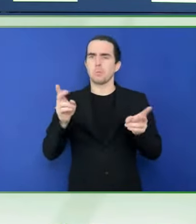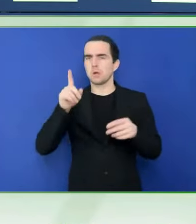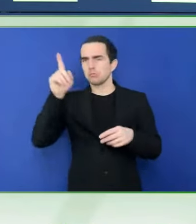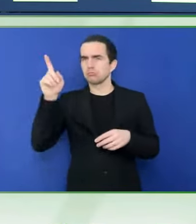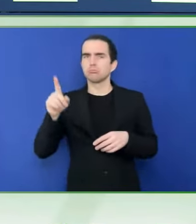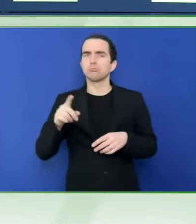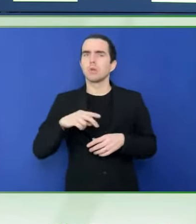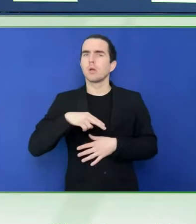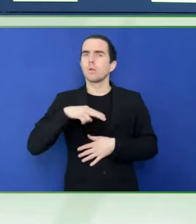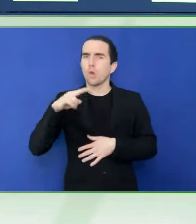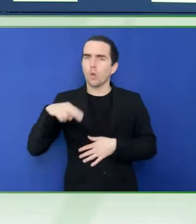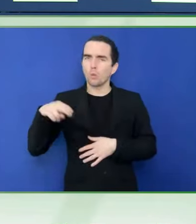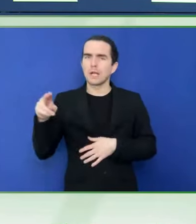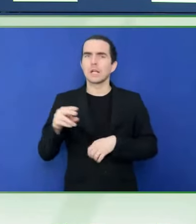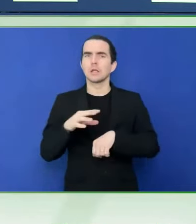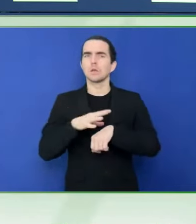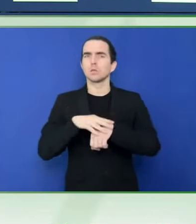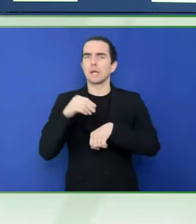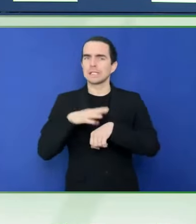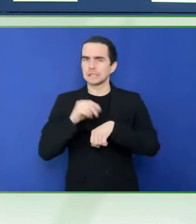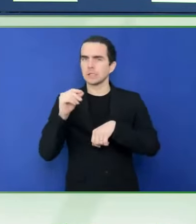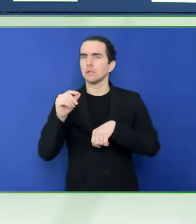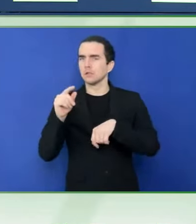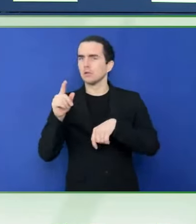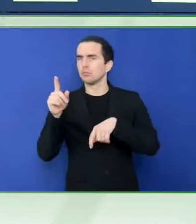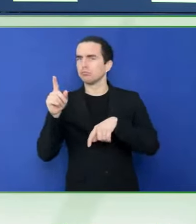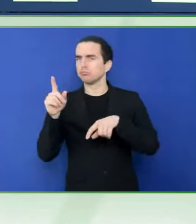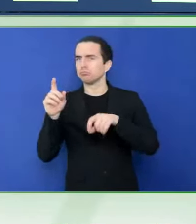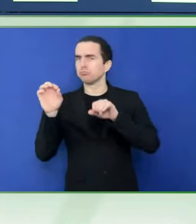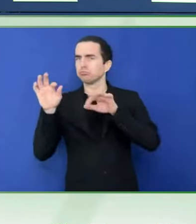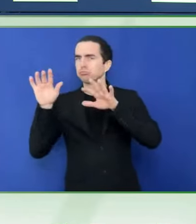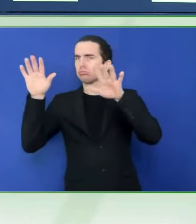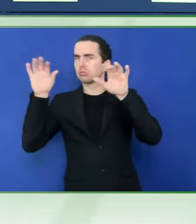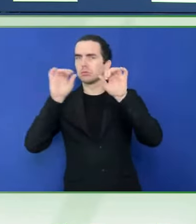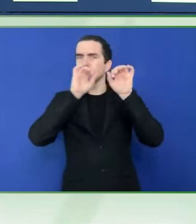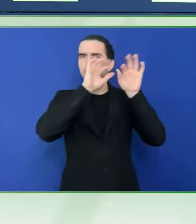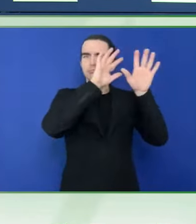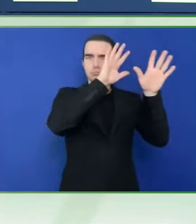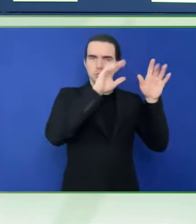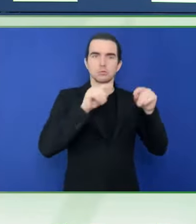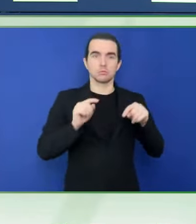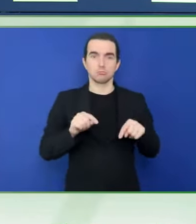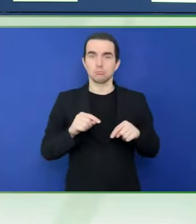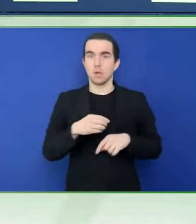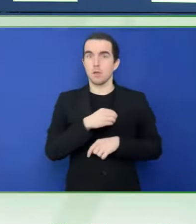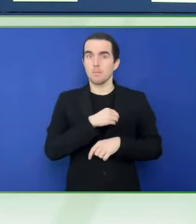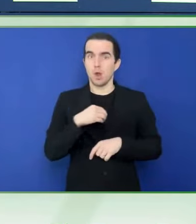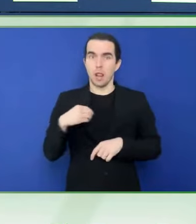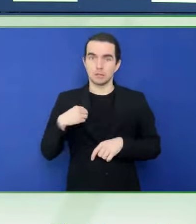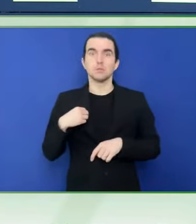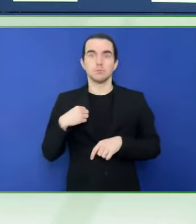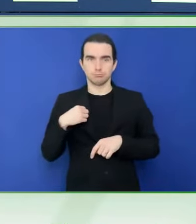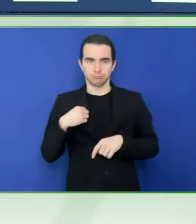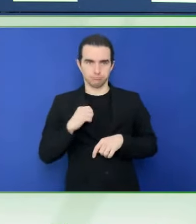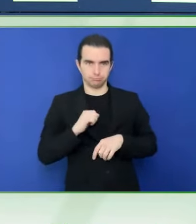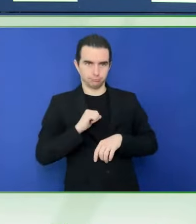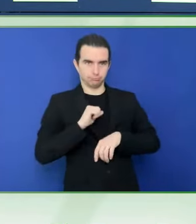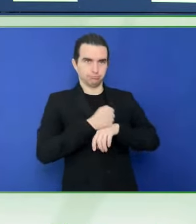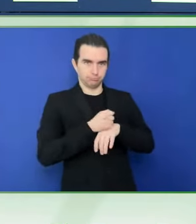that we're talking to many people with sight disabilities, and you know,